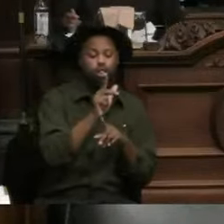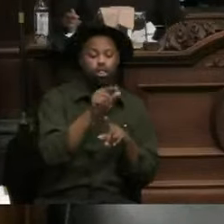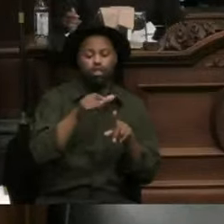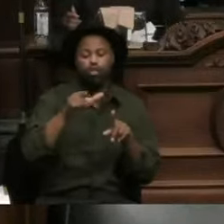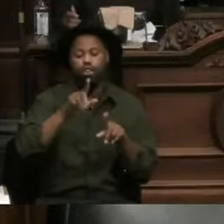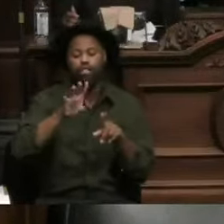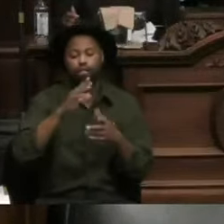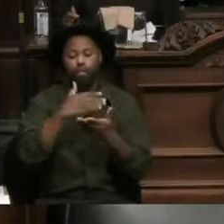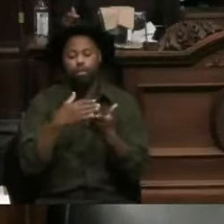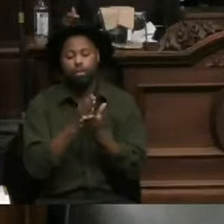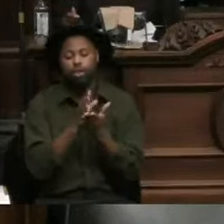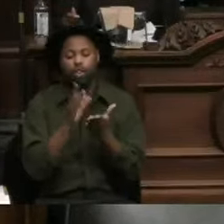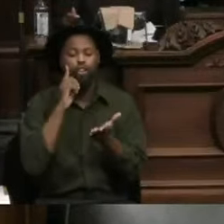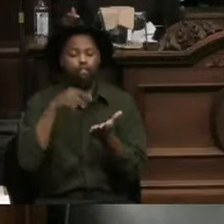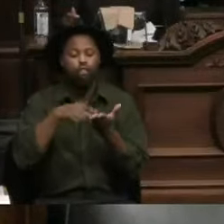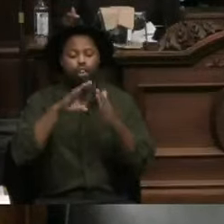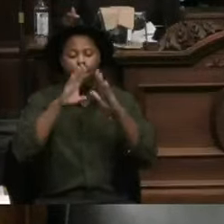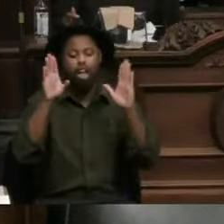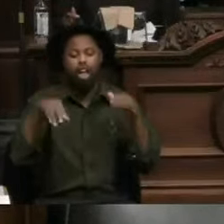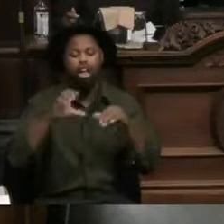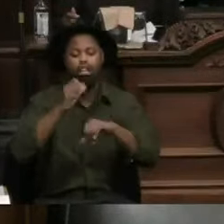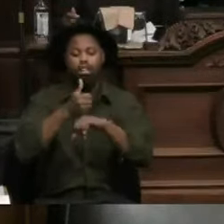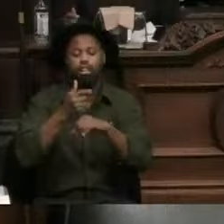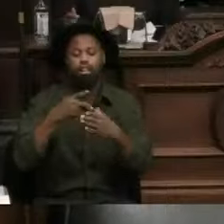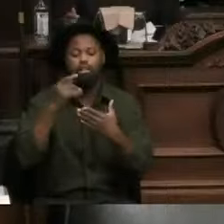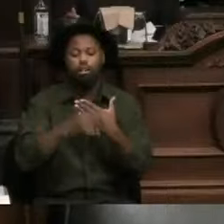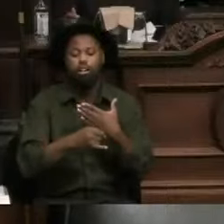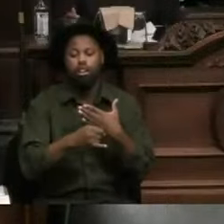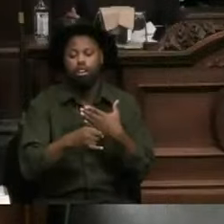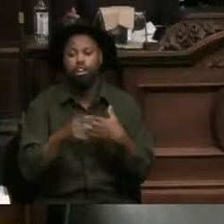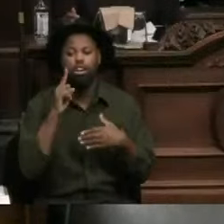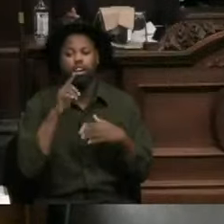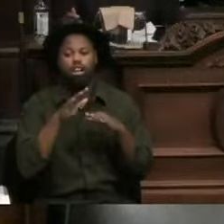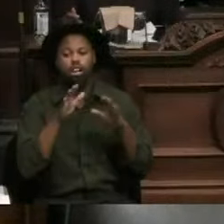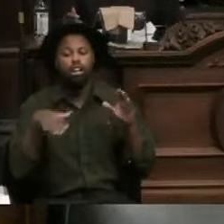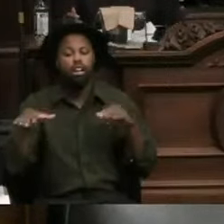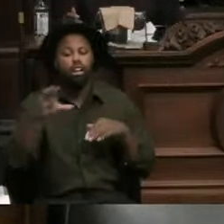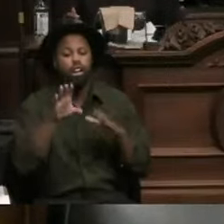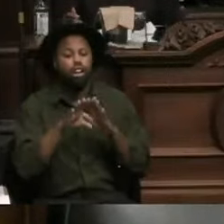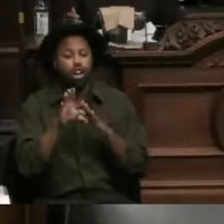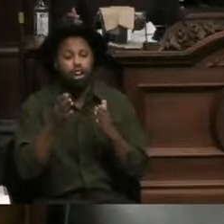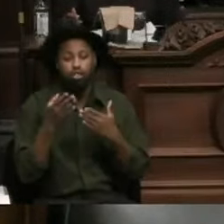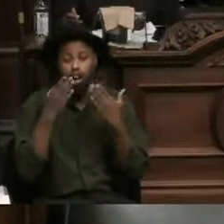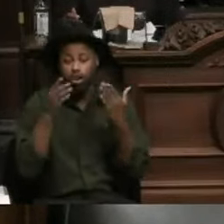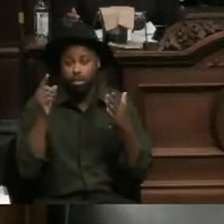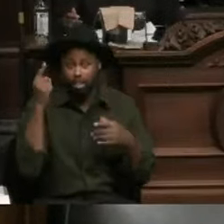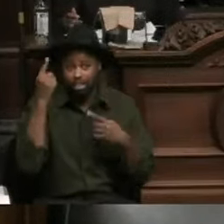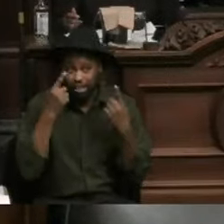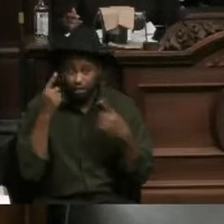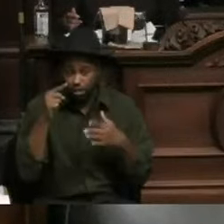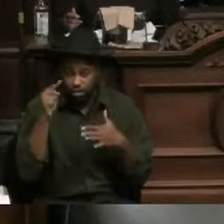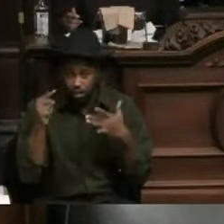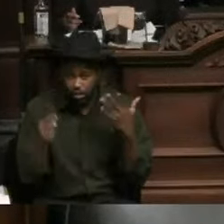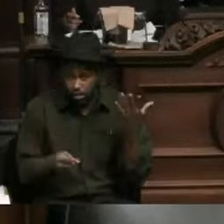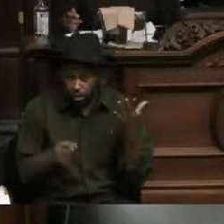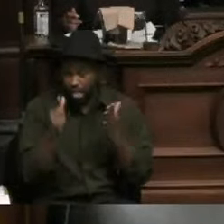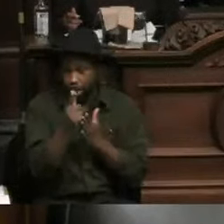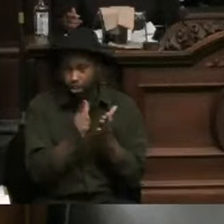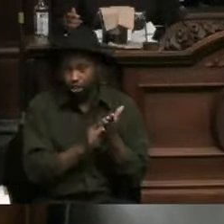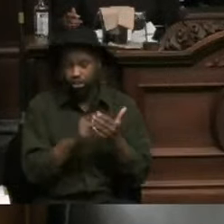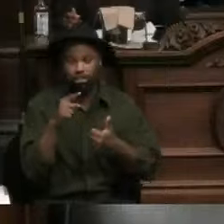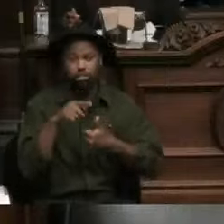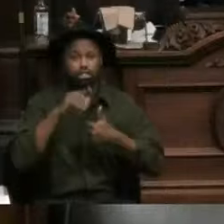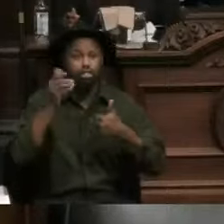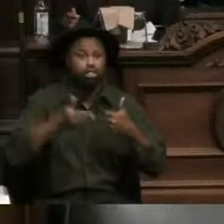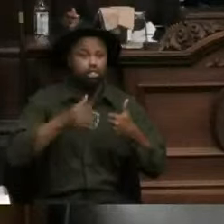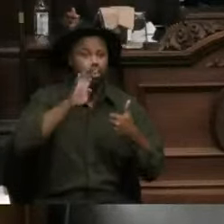budget for an affordable housing rehabilitation program. The Neighborhood and Business Development Committee recommends for consideration the following entitled legislation.